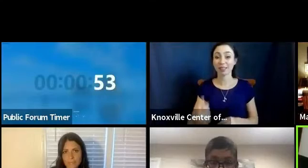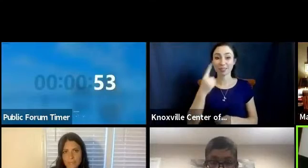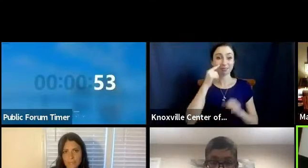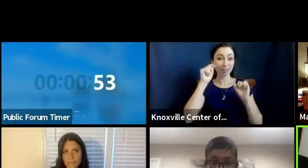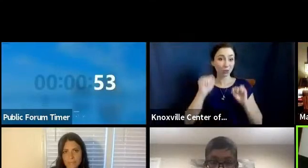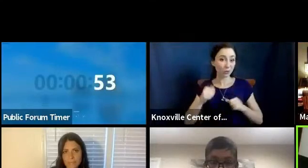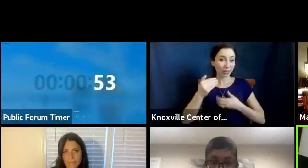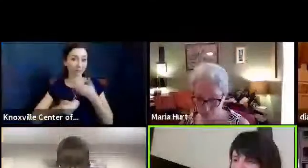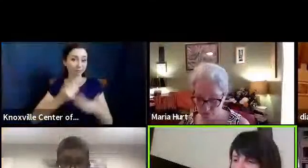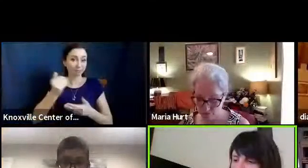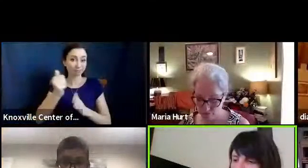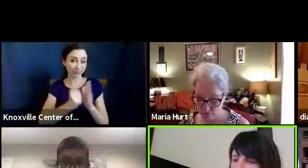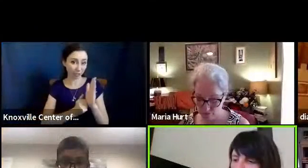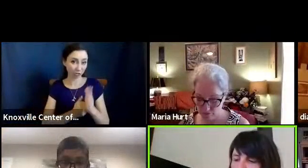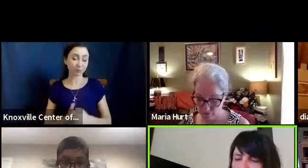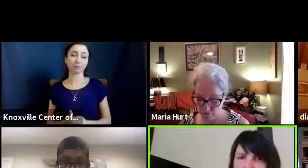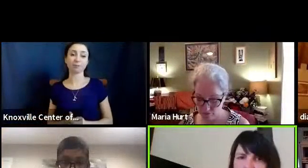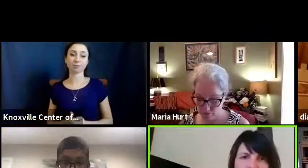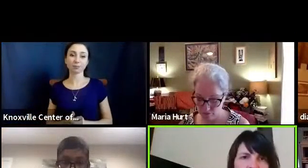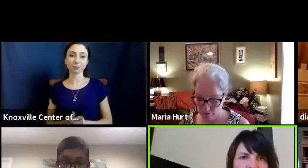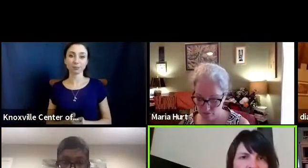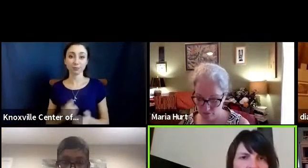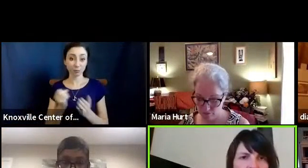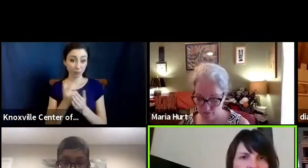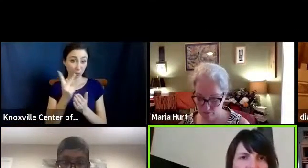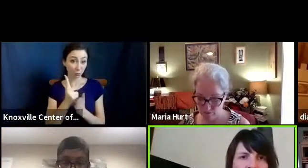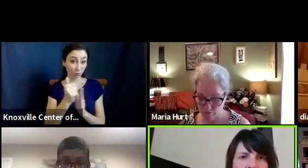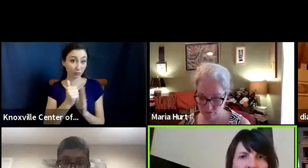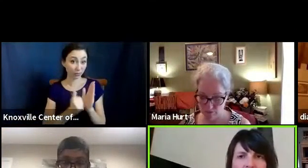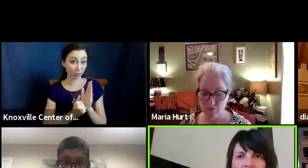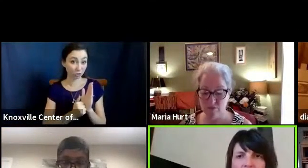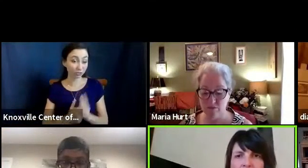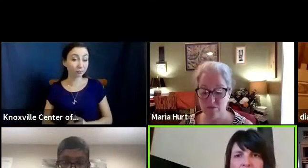move on to approving the agenda.